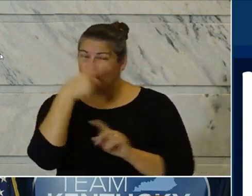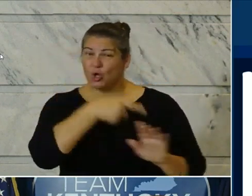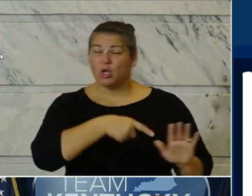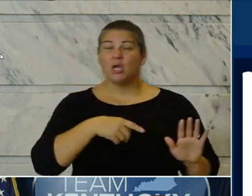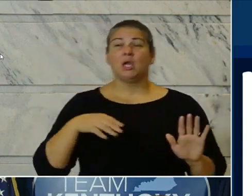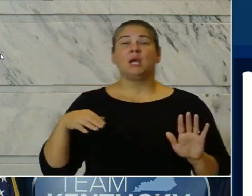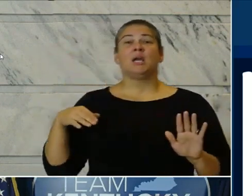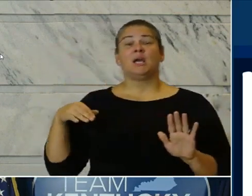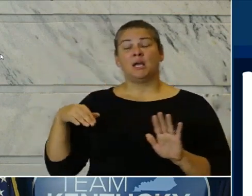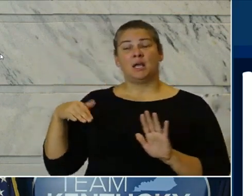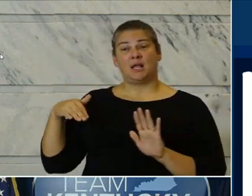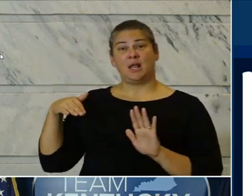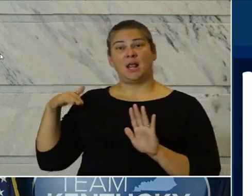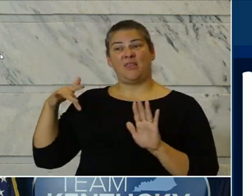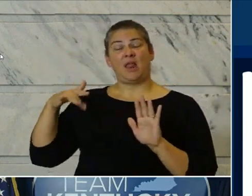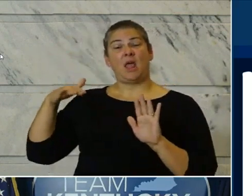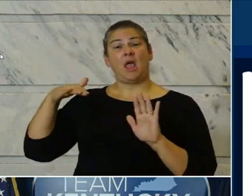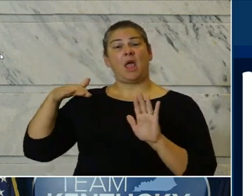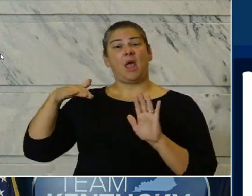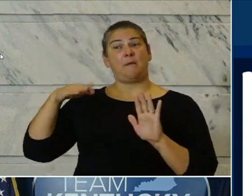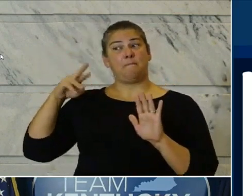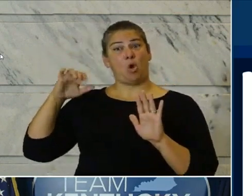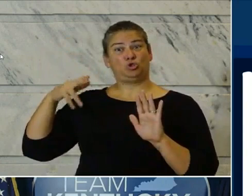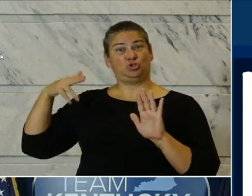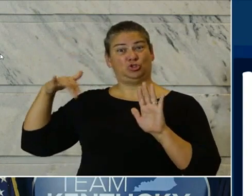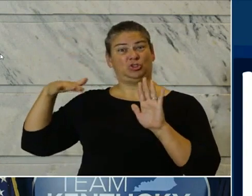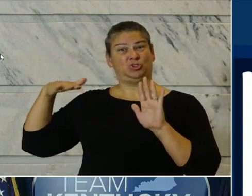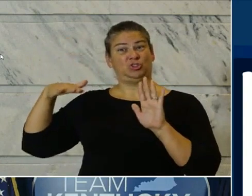increased even more than what we saw in March.